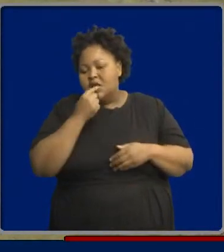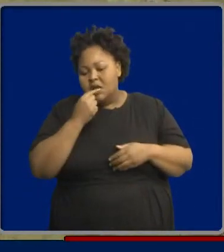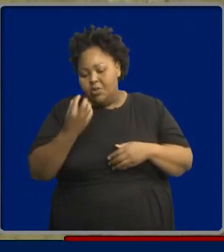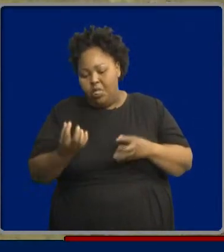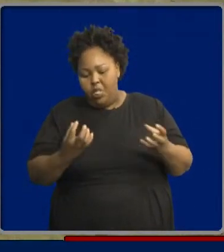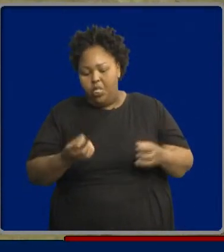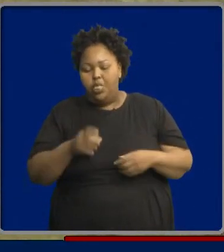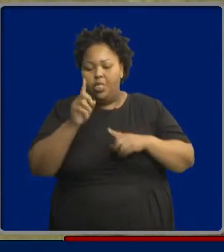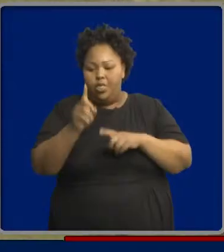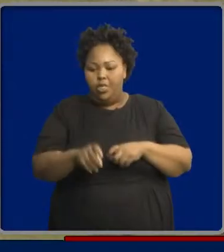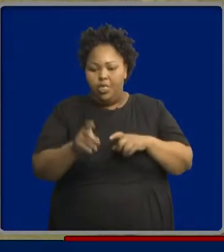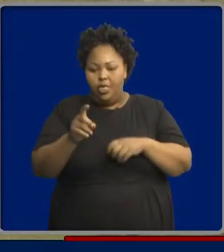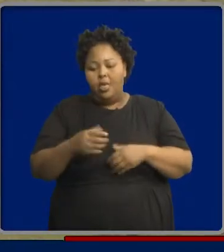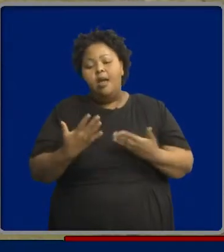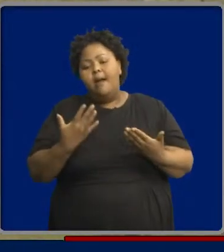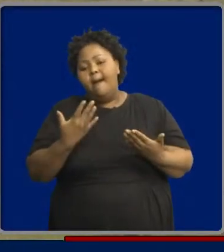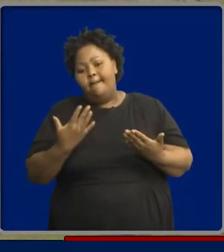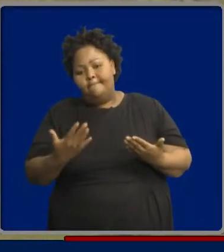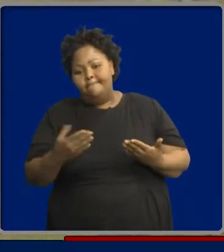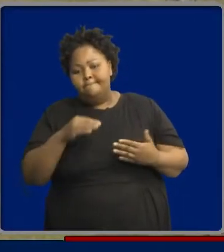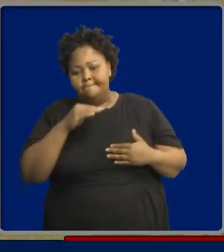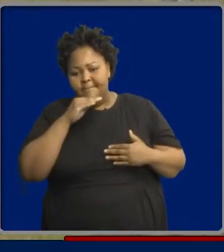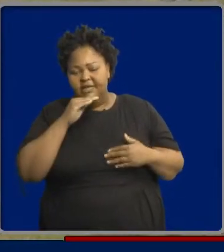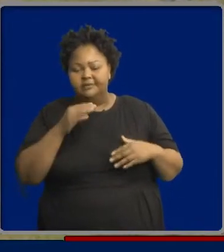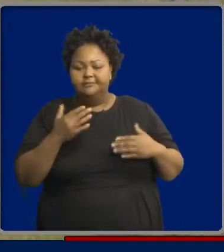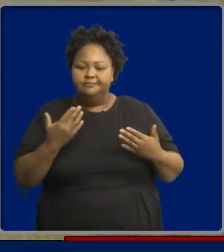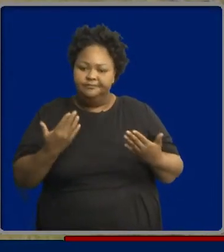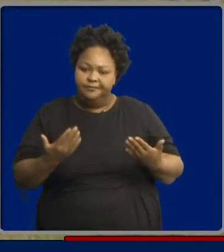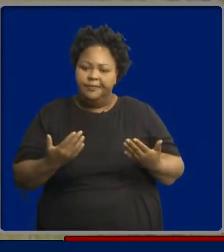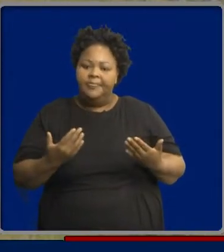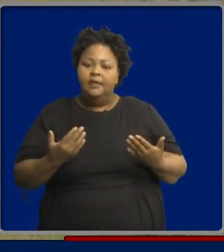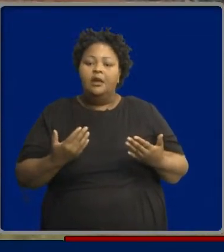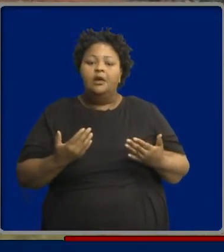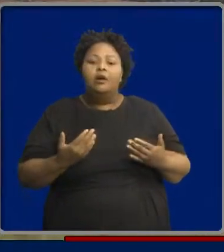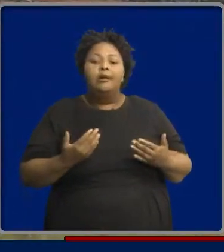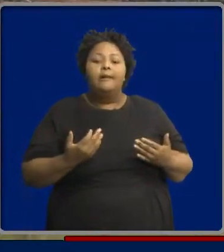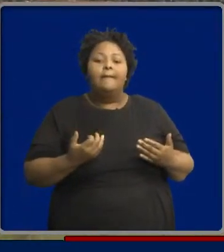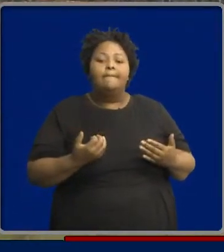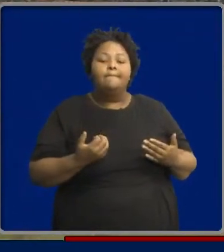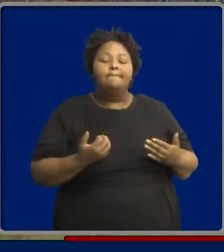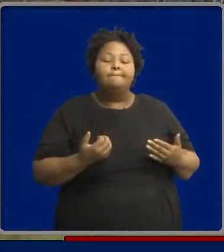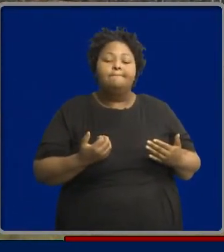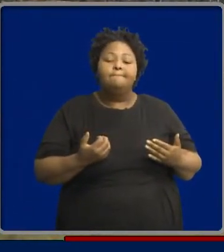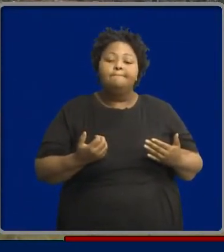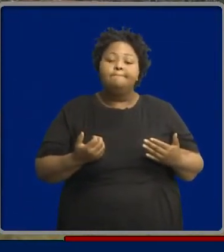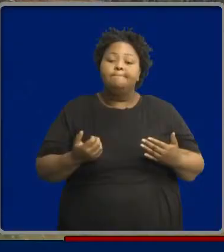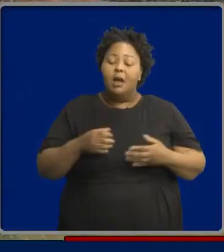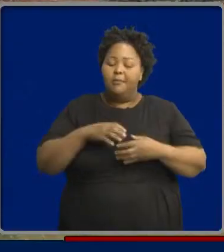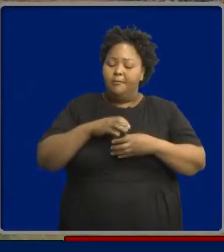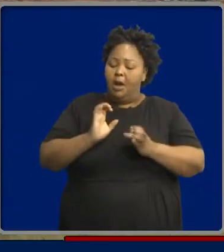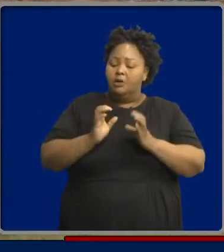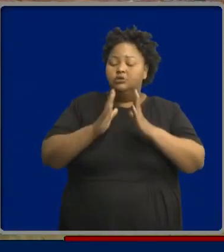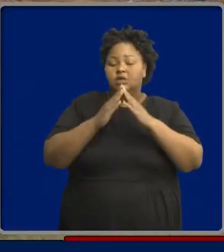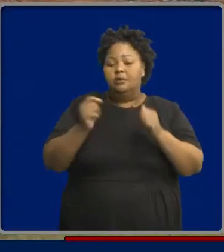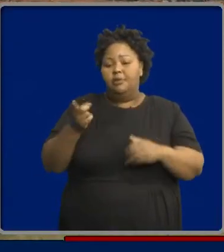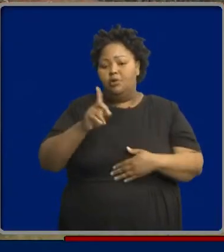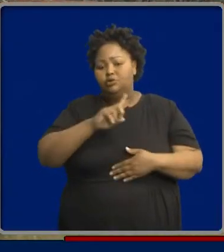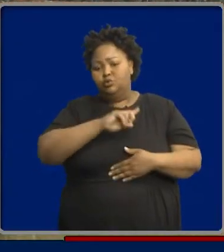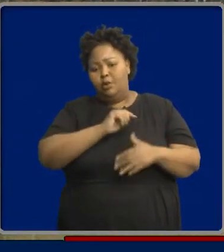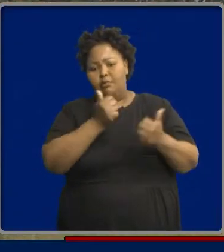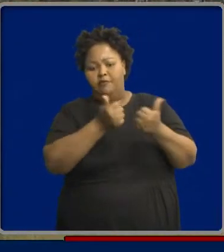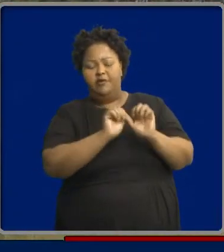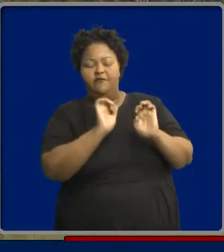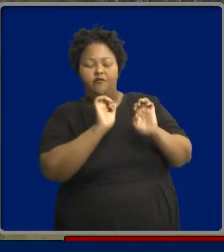he disappeared because no one has said anything thus far. The police, together with the community members and the